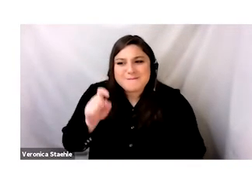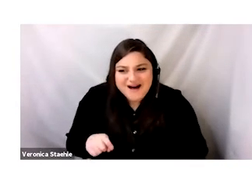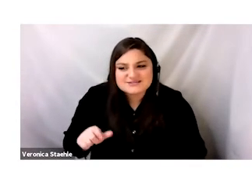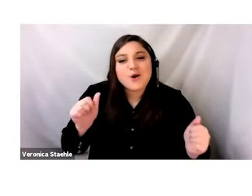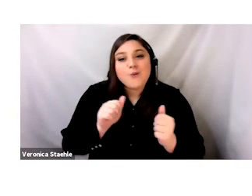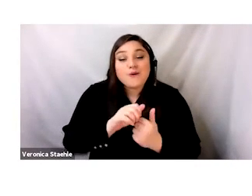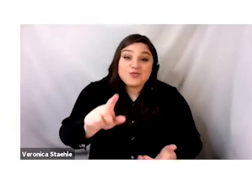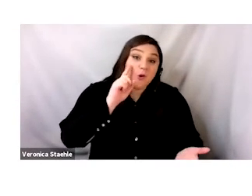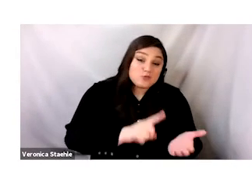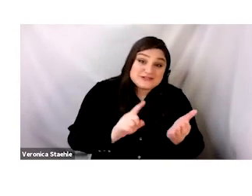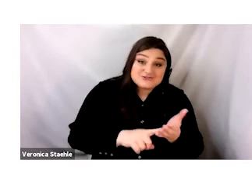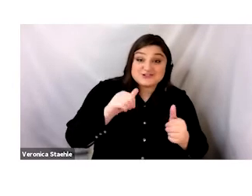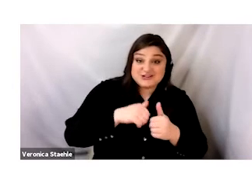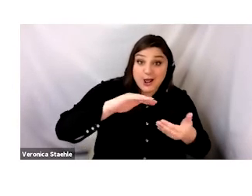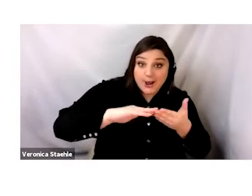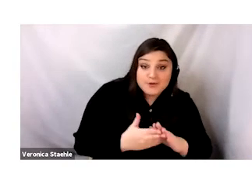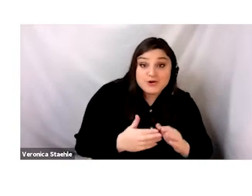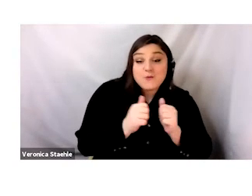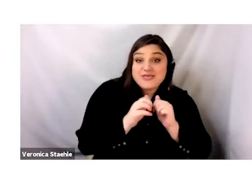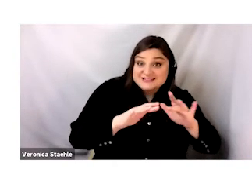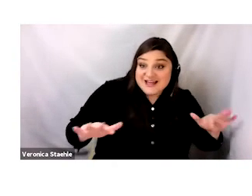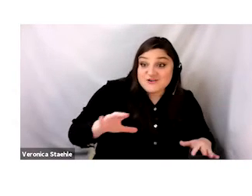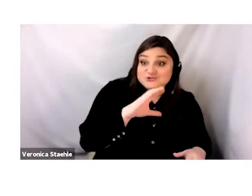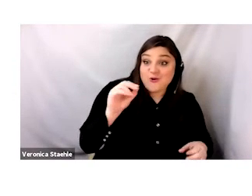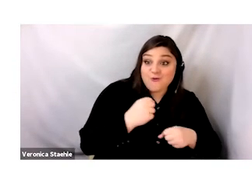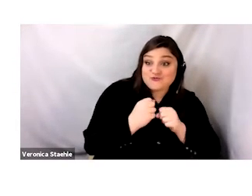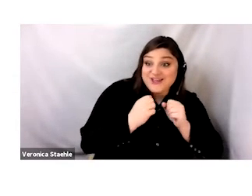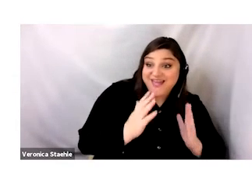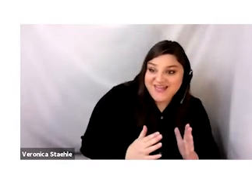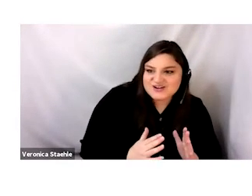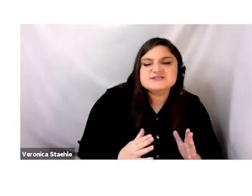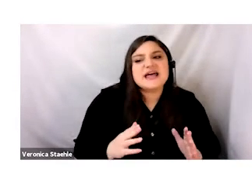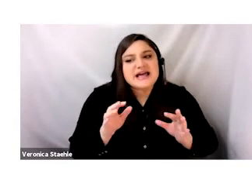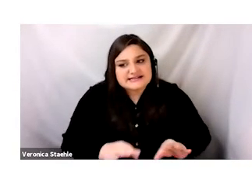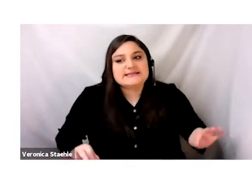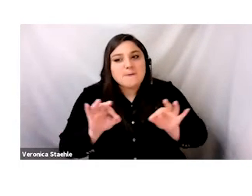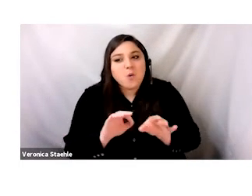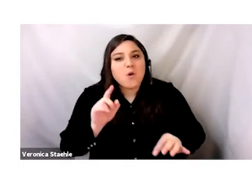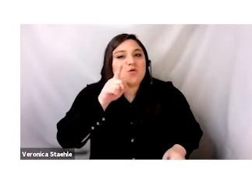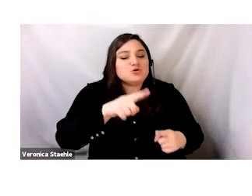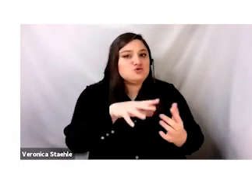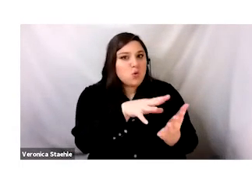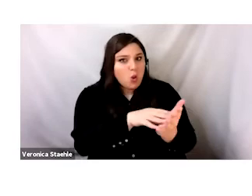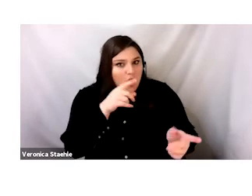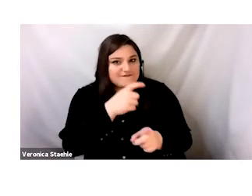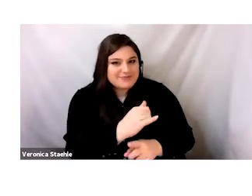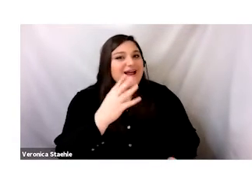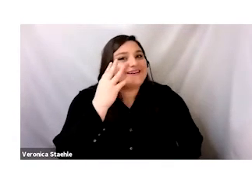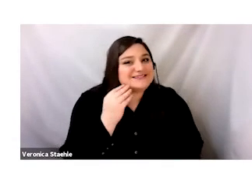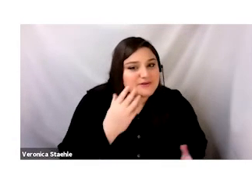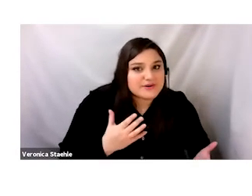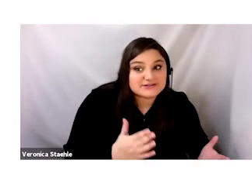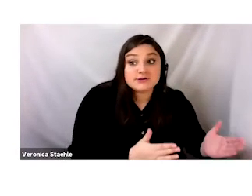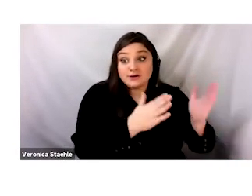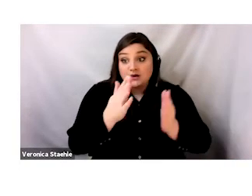in a community, again, with diverse co-creators, that you're learning from that experience. When you're developing your